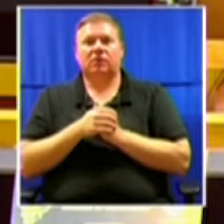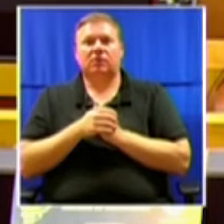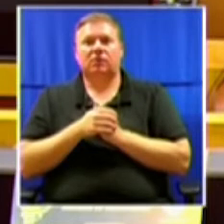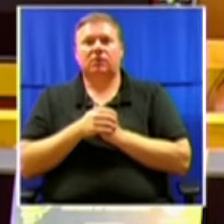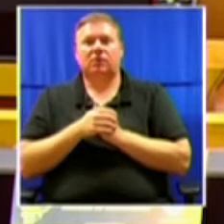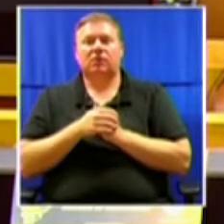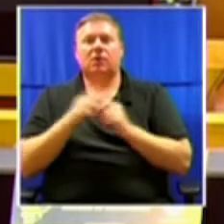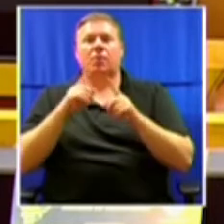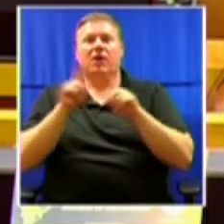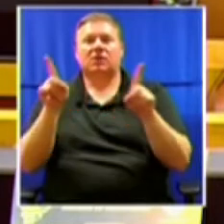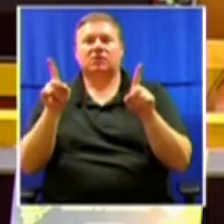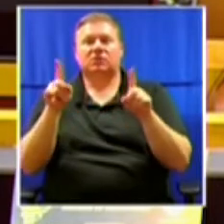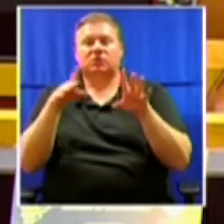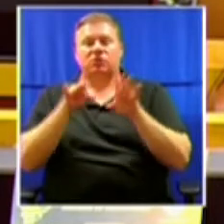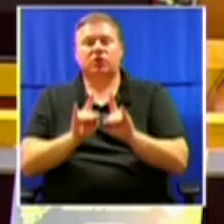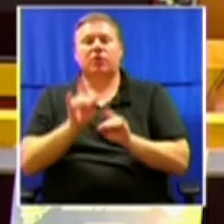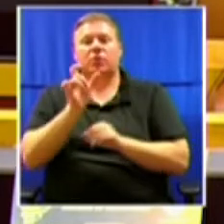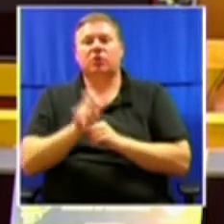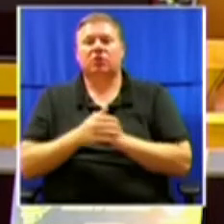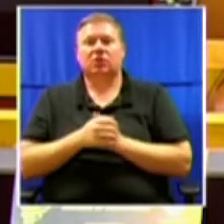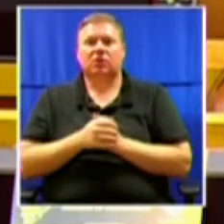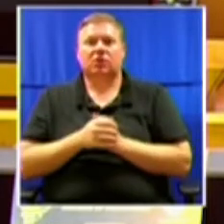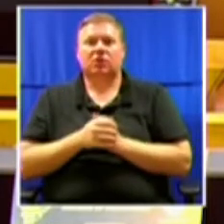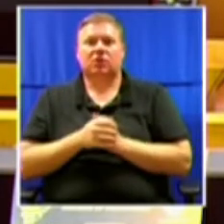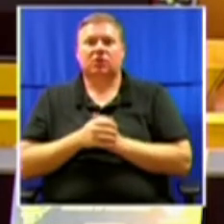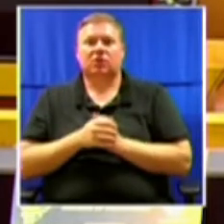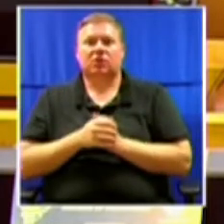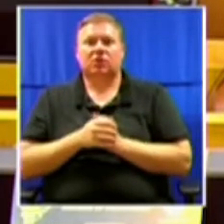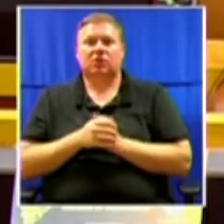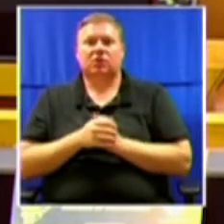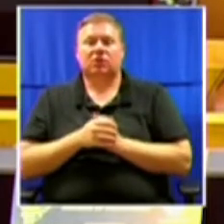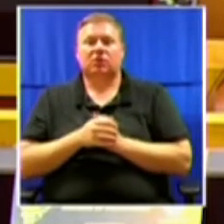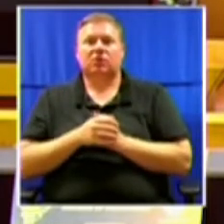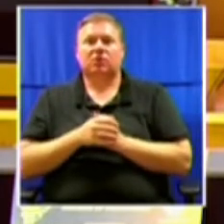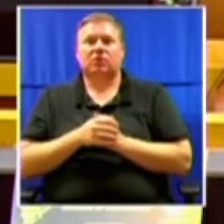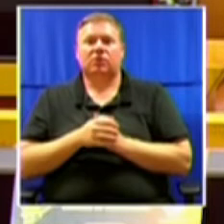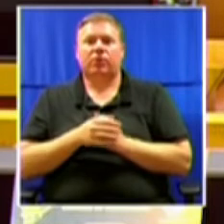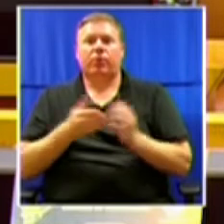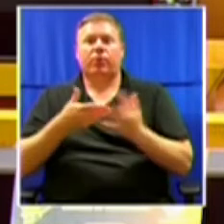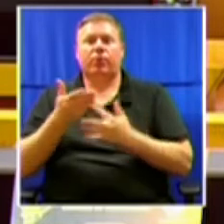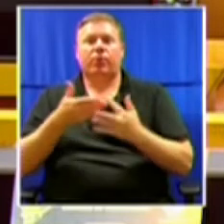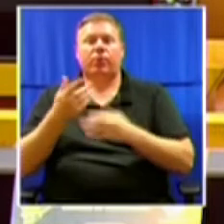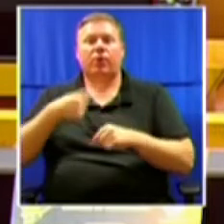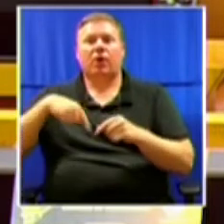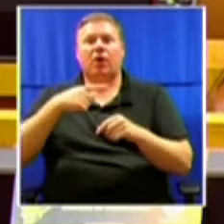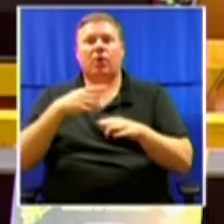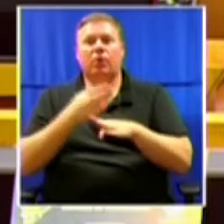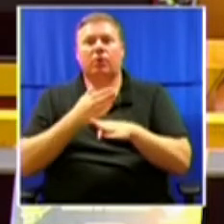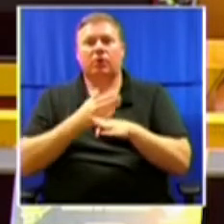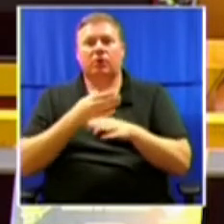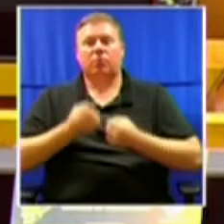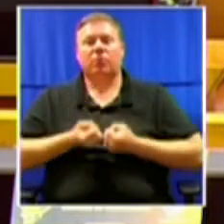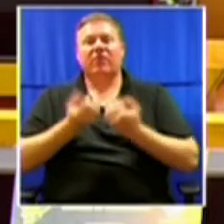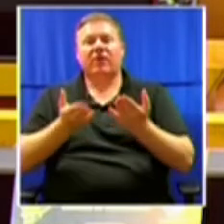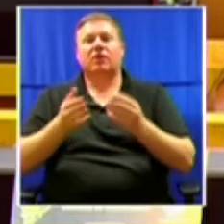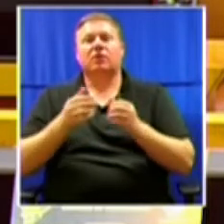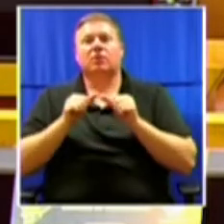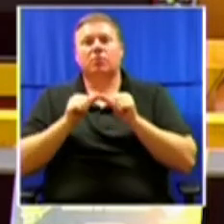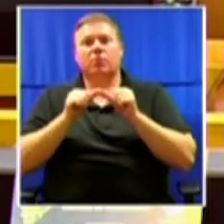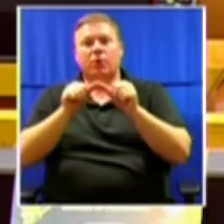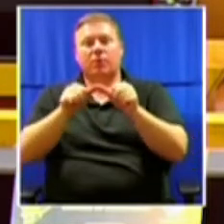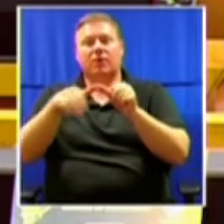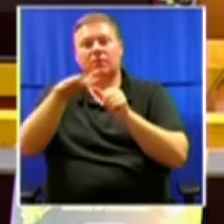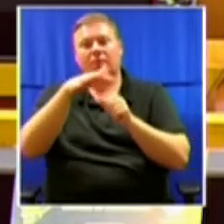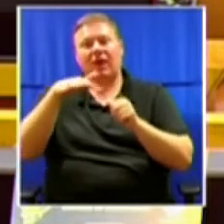However, Chairperson, in fulfillment of our long-standing obligation to PUB to provide a permanent headquarters,